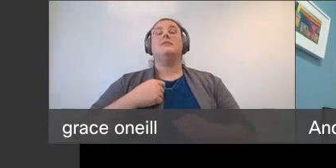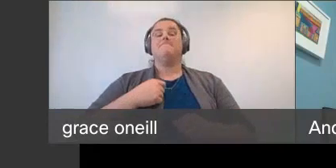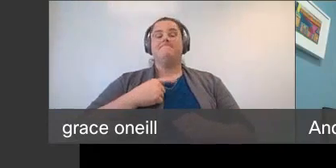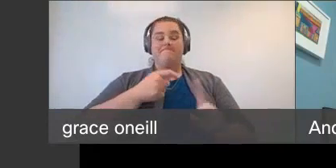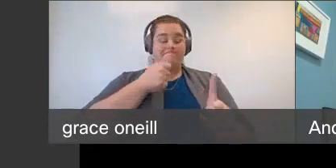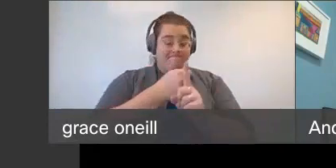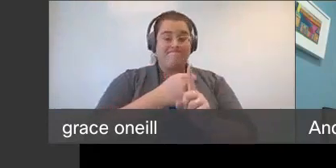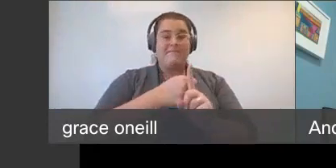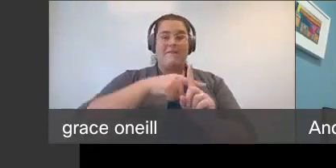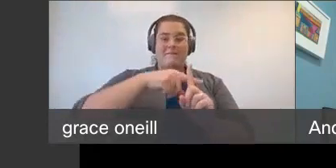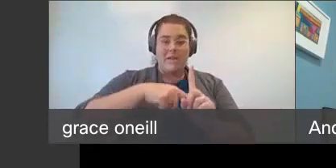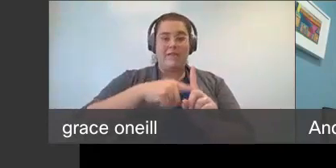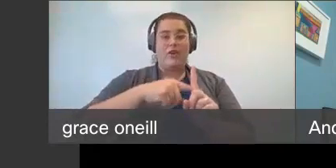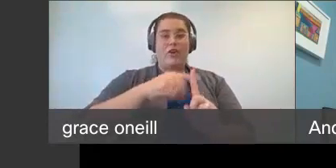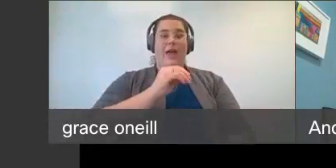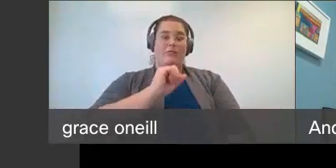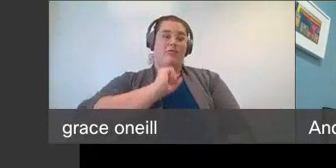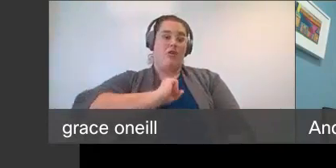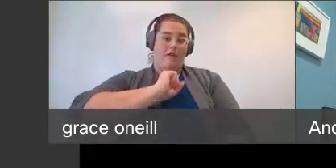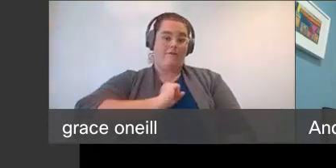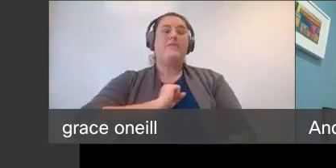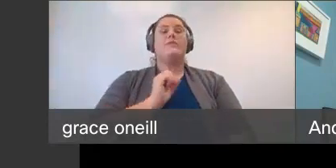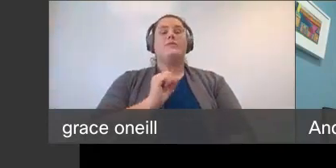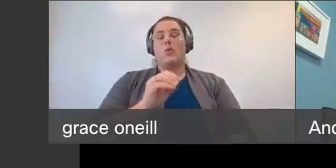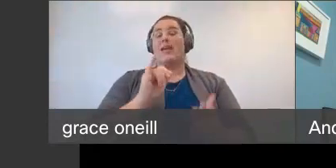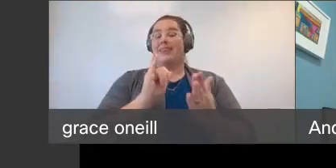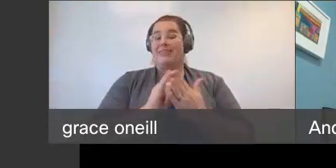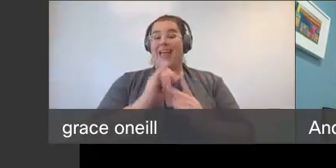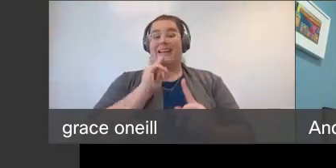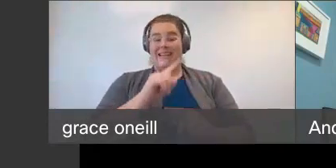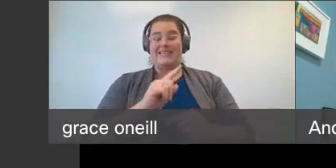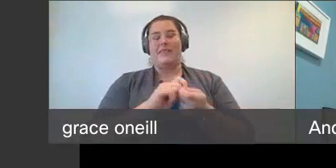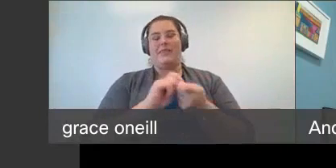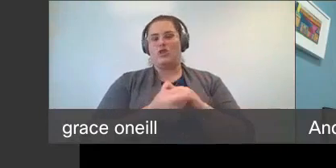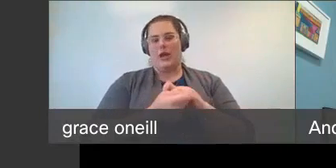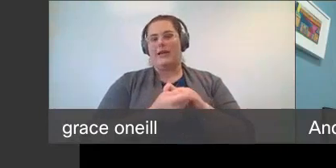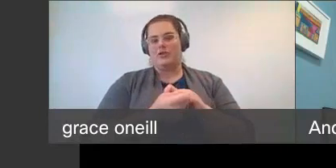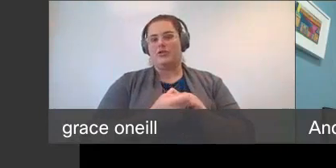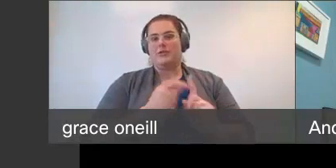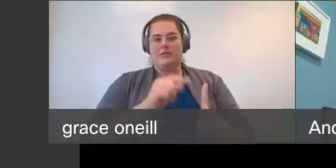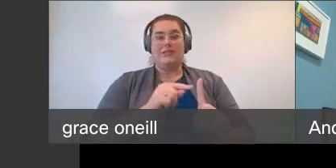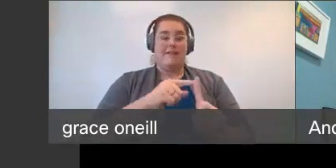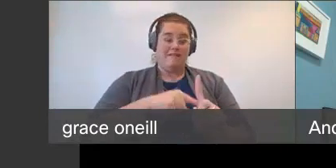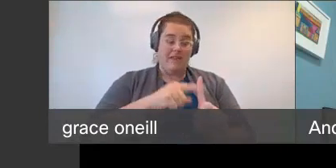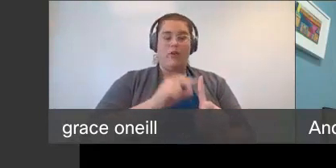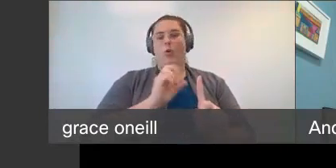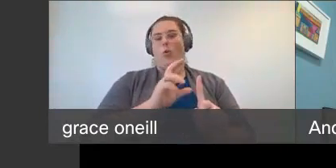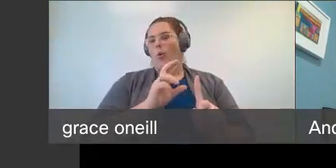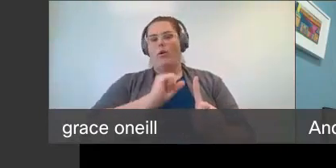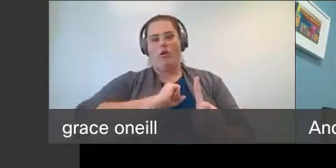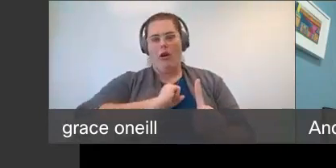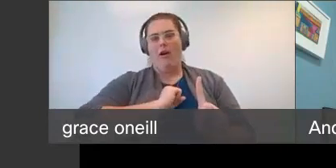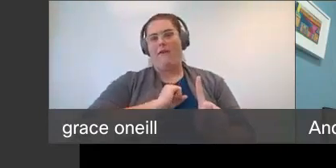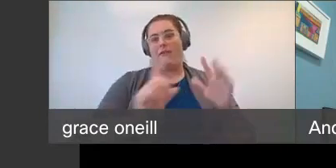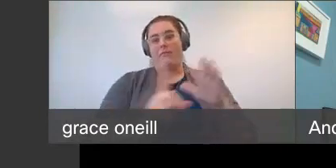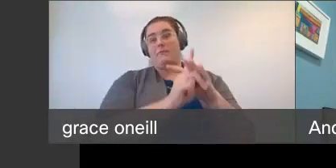That's the change in condition. So that change in condition is what prompts the provider or DSP or whatever process we end up, the nurse